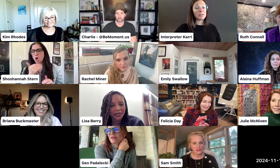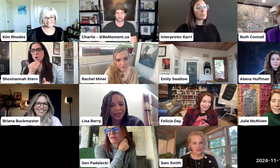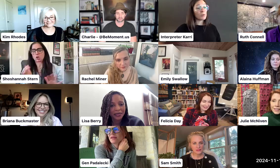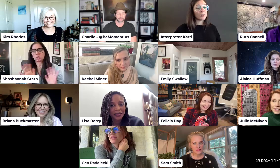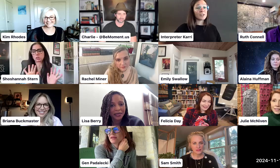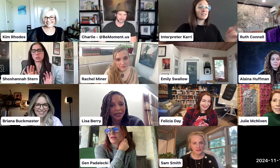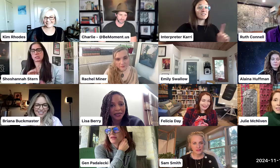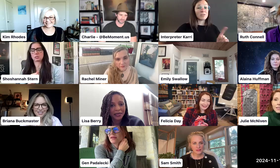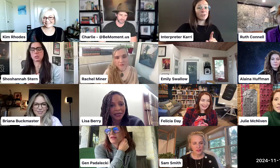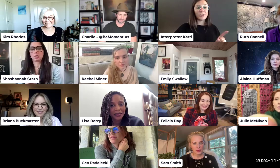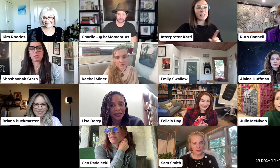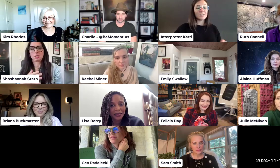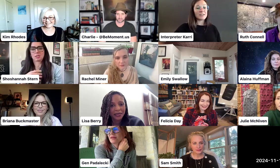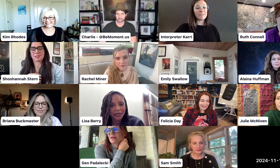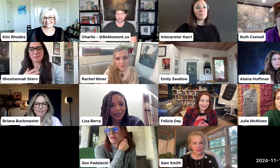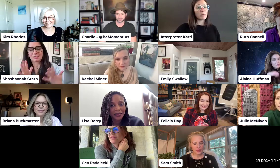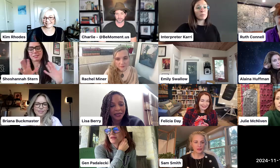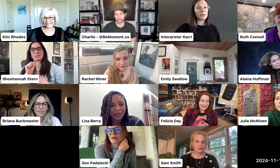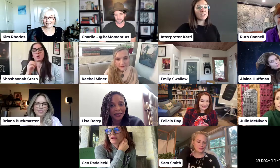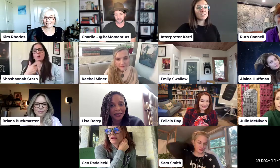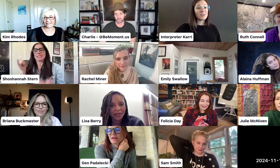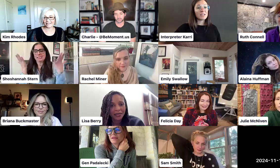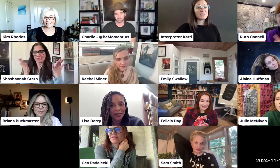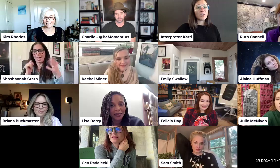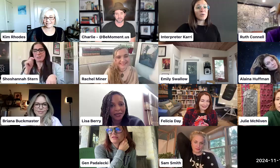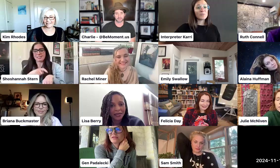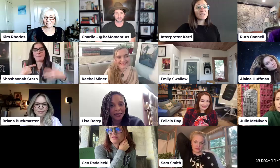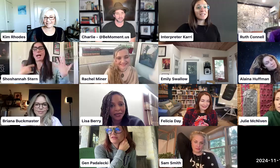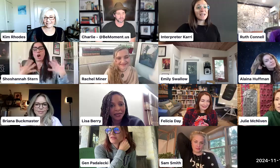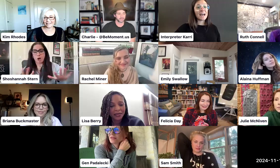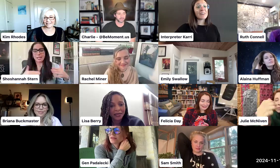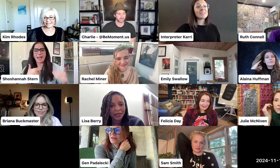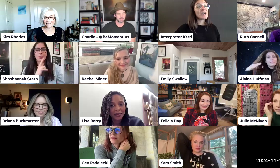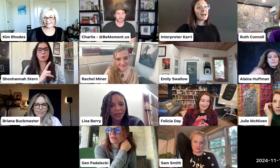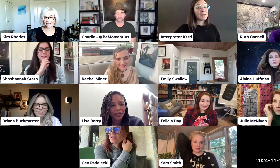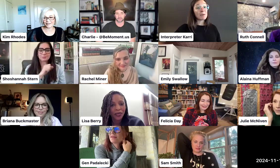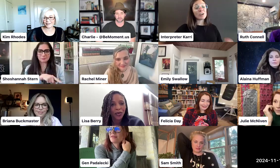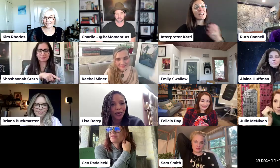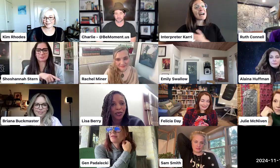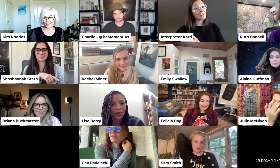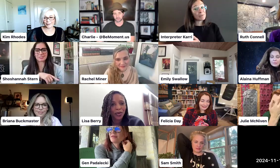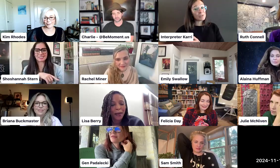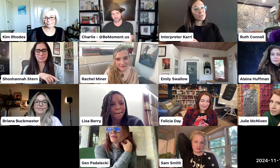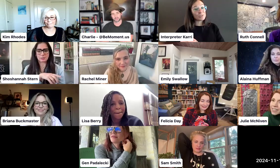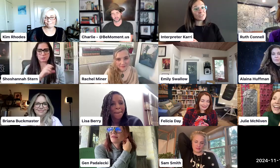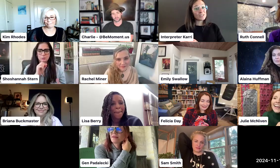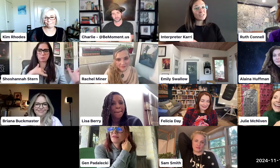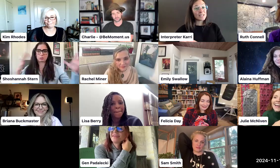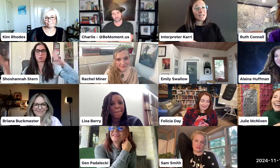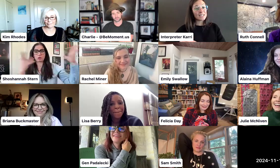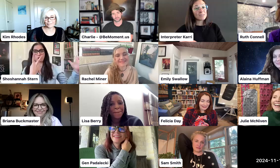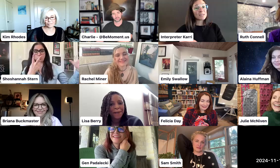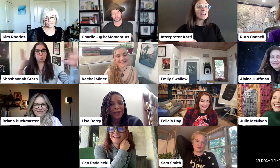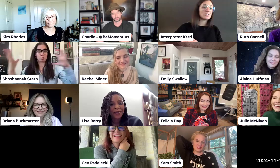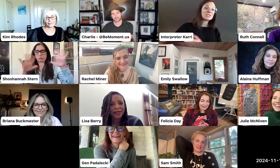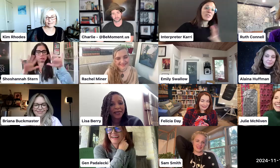get really bored, and it's not really a good thing to have a bored pig. And so, yeah, at the time I already had a 3-year-old that